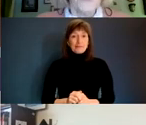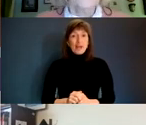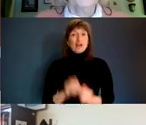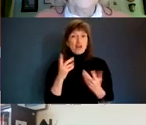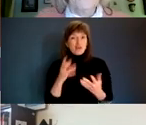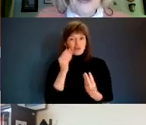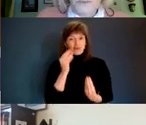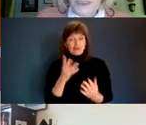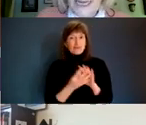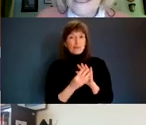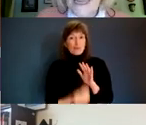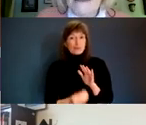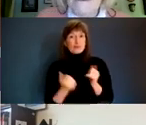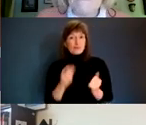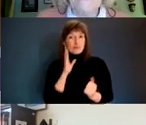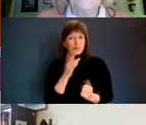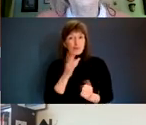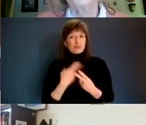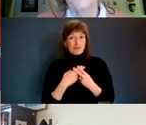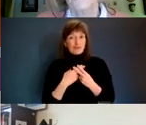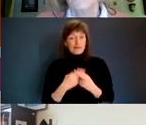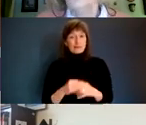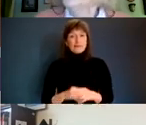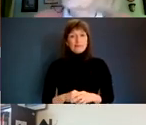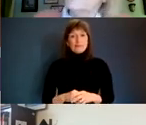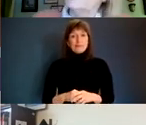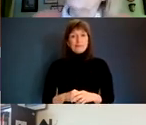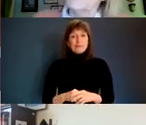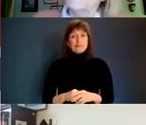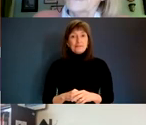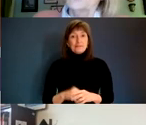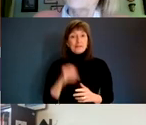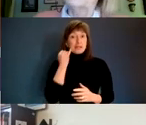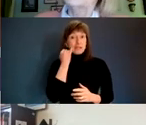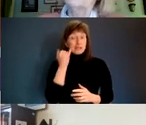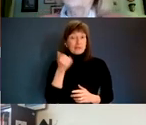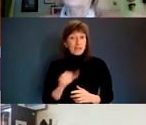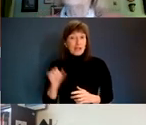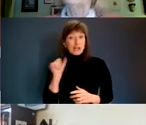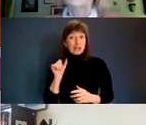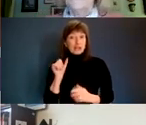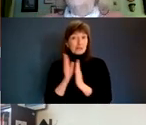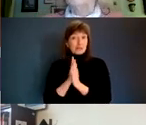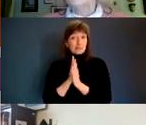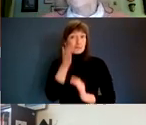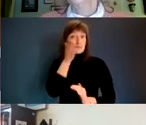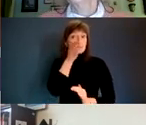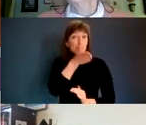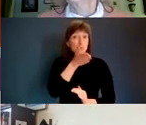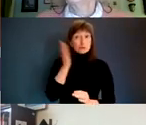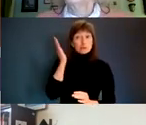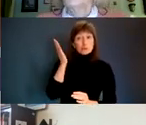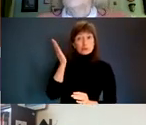one final thing, if anyone has any requests for presentations, if there's something that you would really